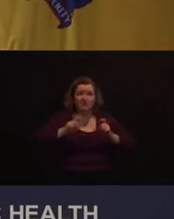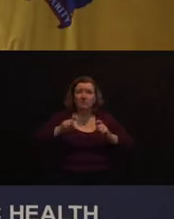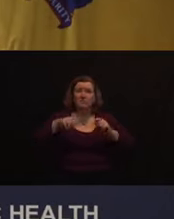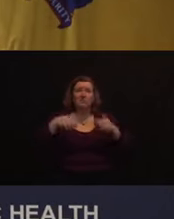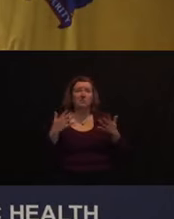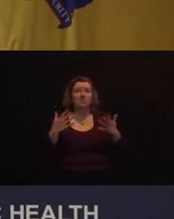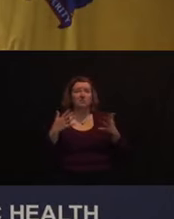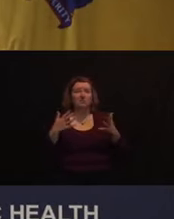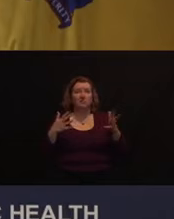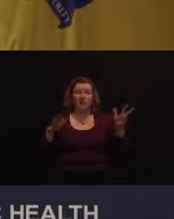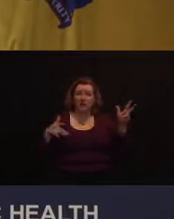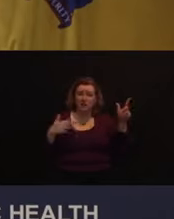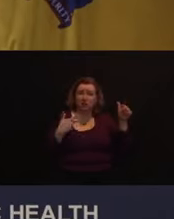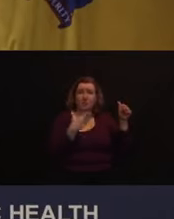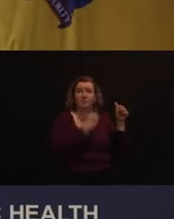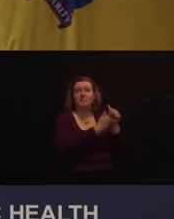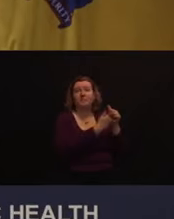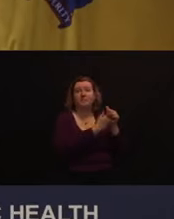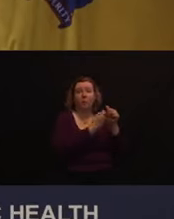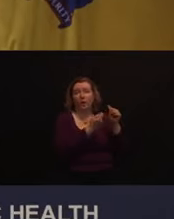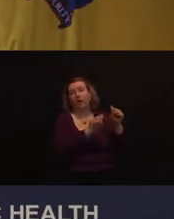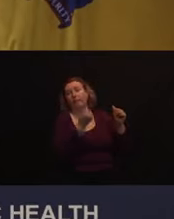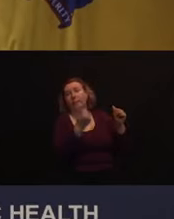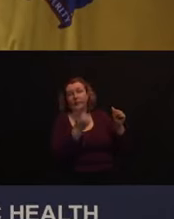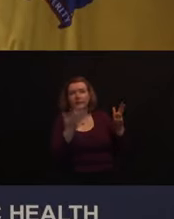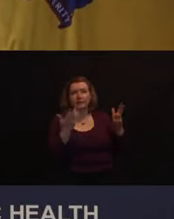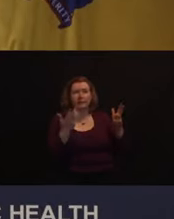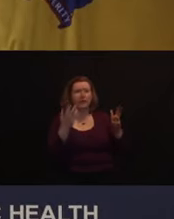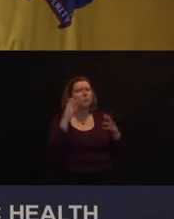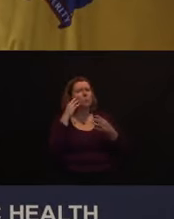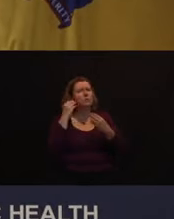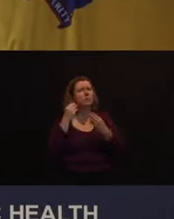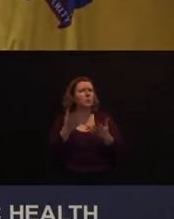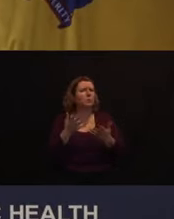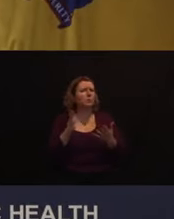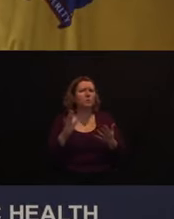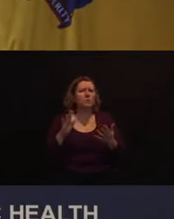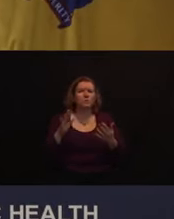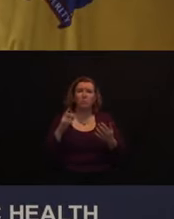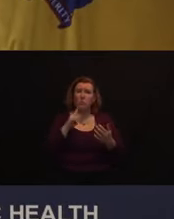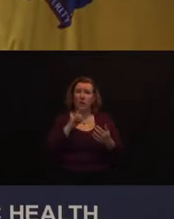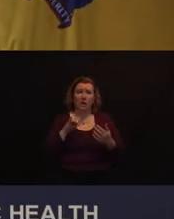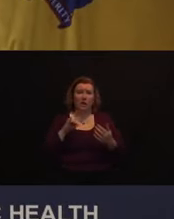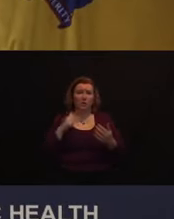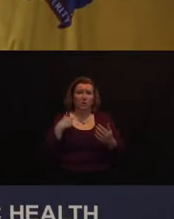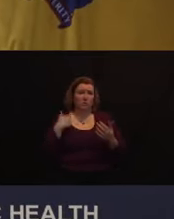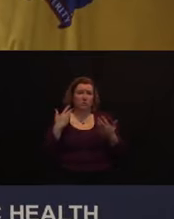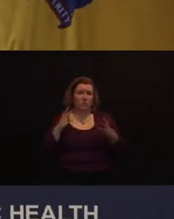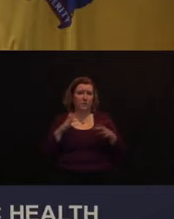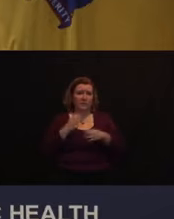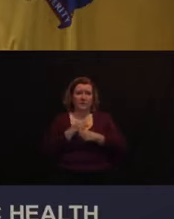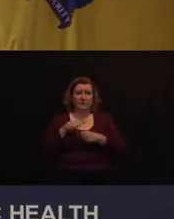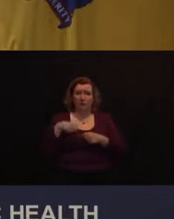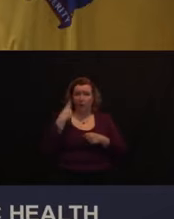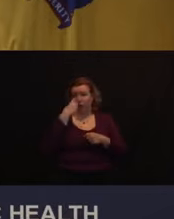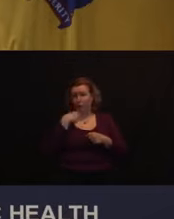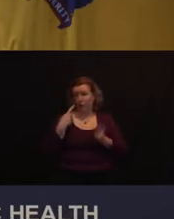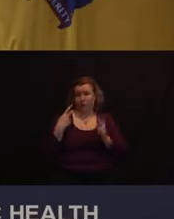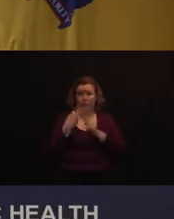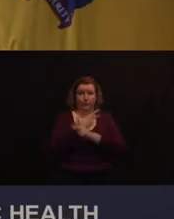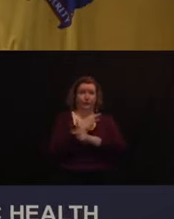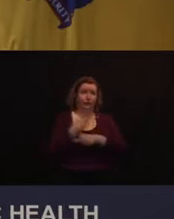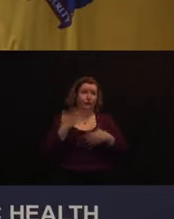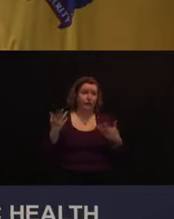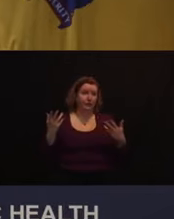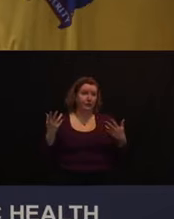your question, getting removed. We'll come back to you with color. The last thing we're going to do is make this seem worse than it is. We are trying to call balls,